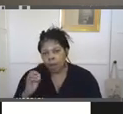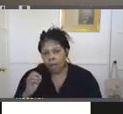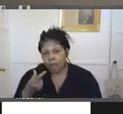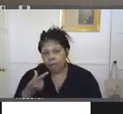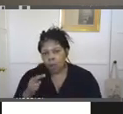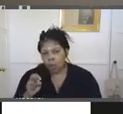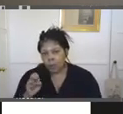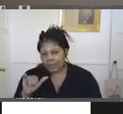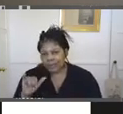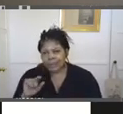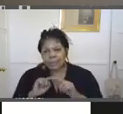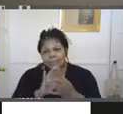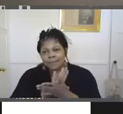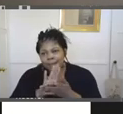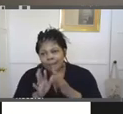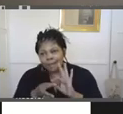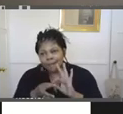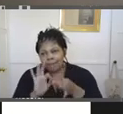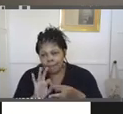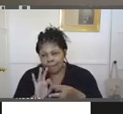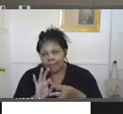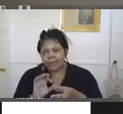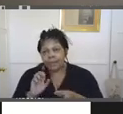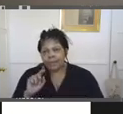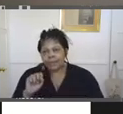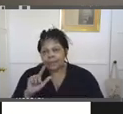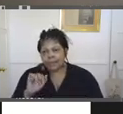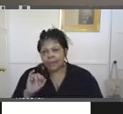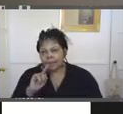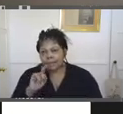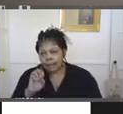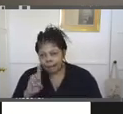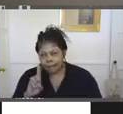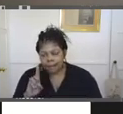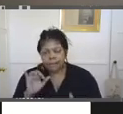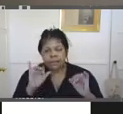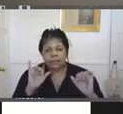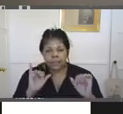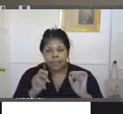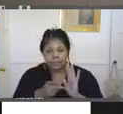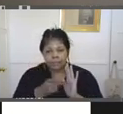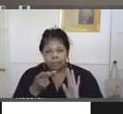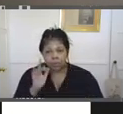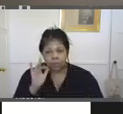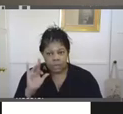stylized mahogany. So now what I can do is if I need to, I can double click to edit this.